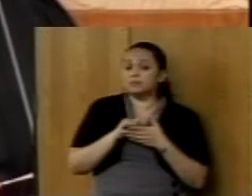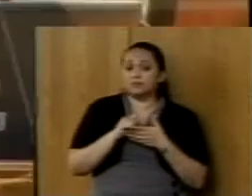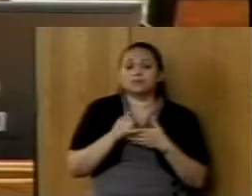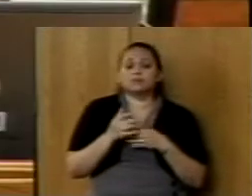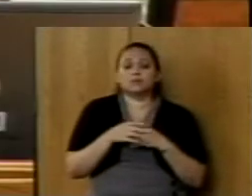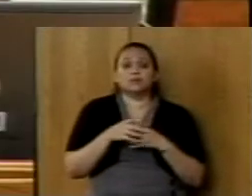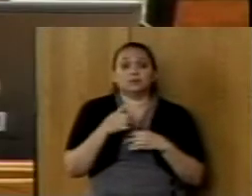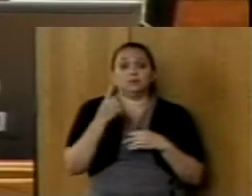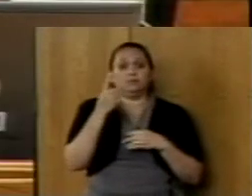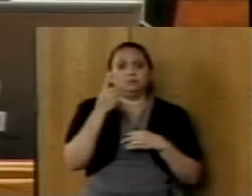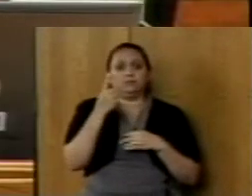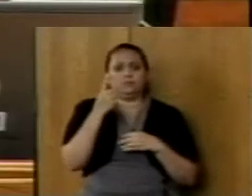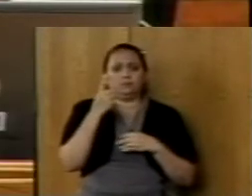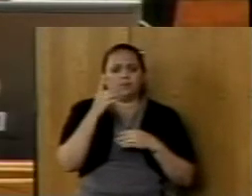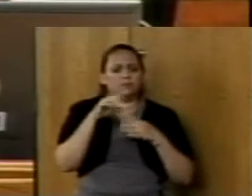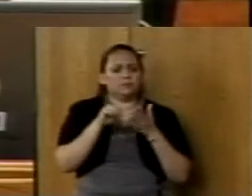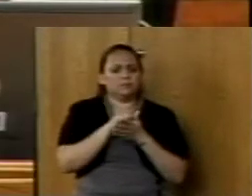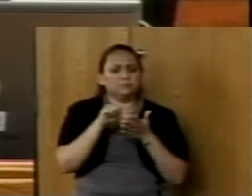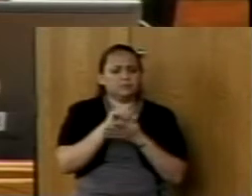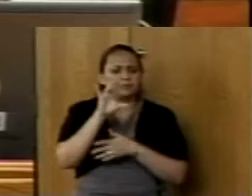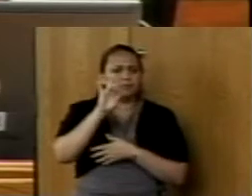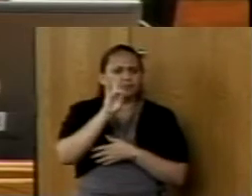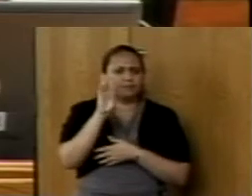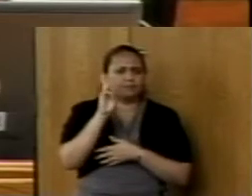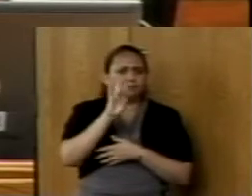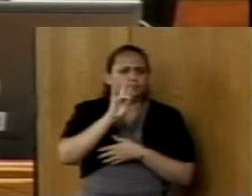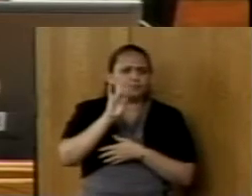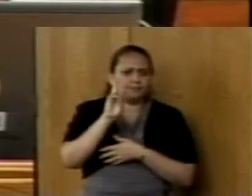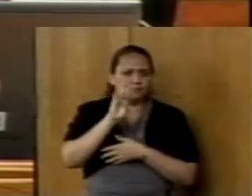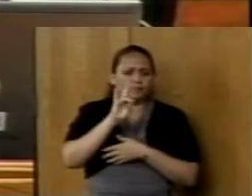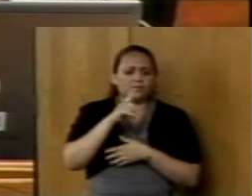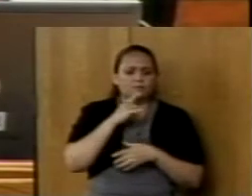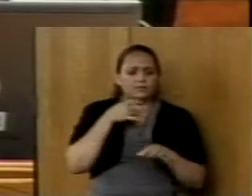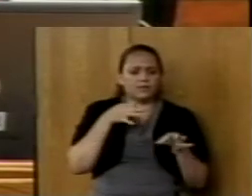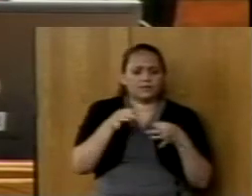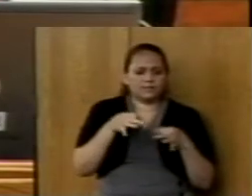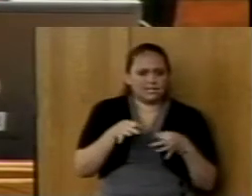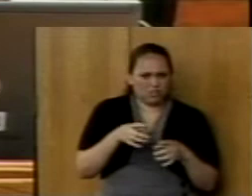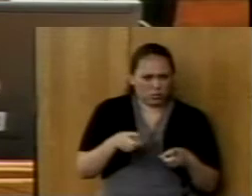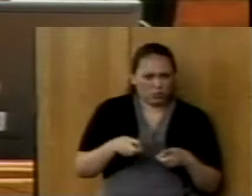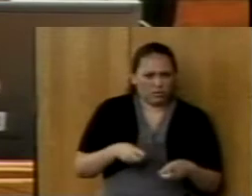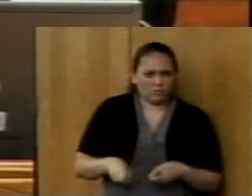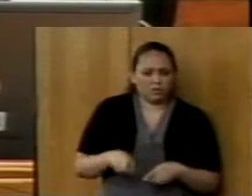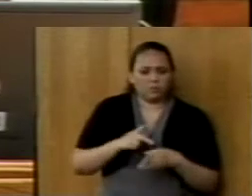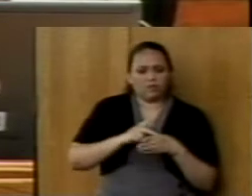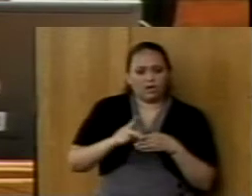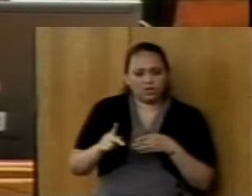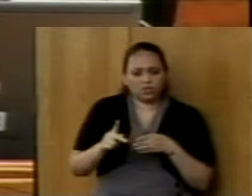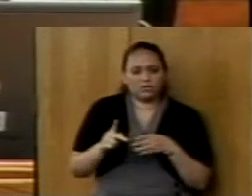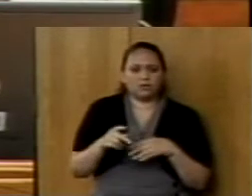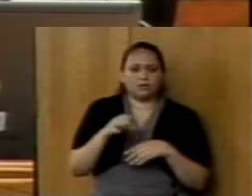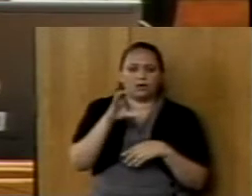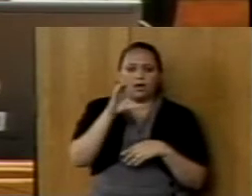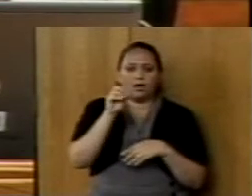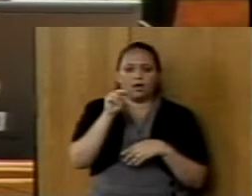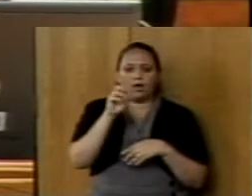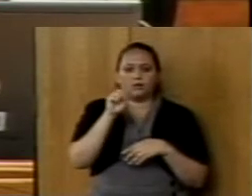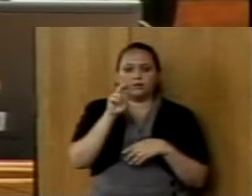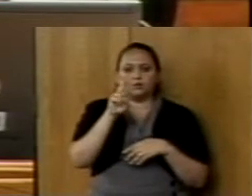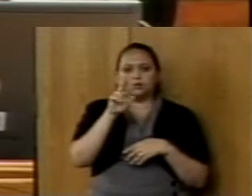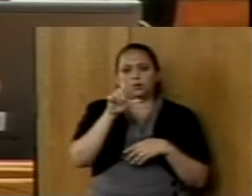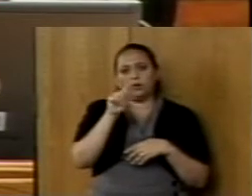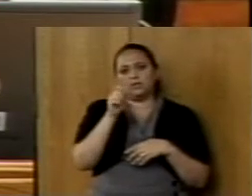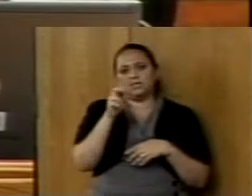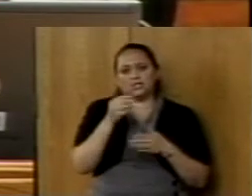comment. Yeah, on page 76, it's a description of professional consulting service. It's a